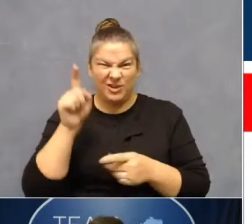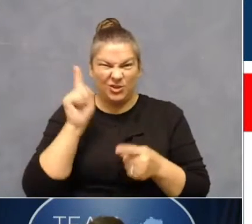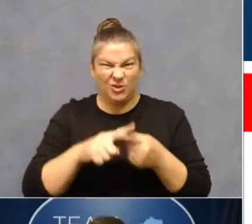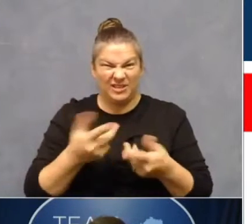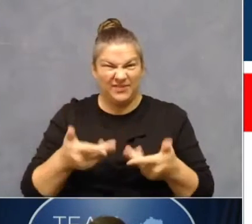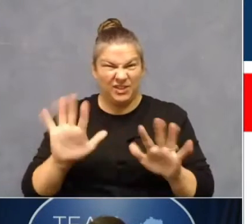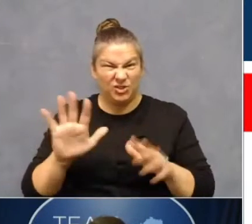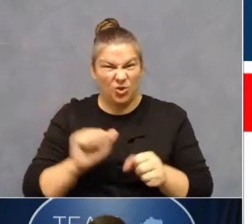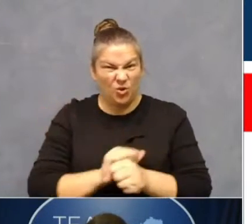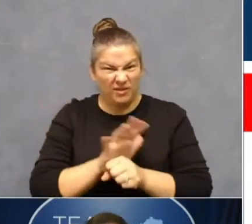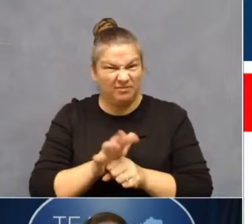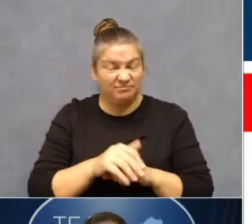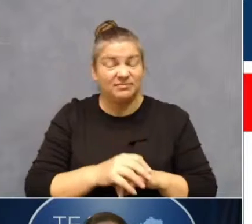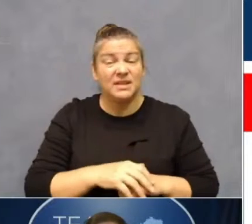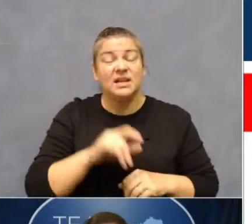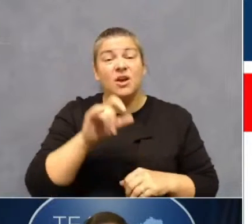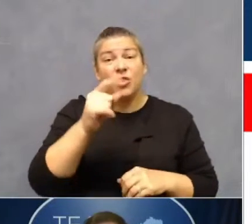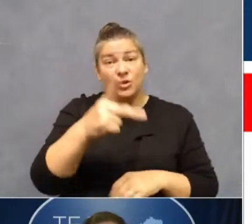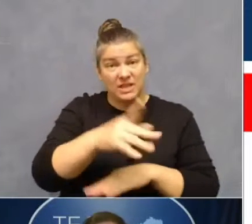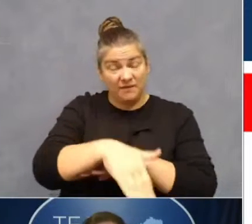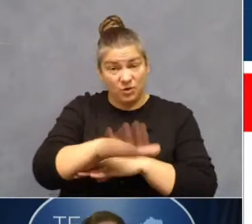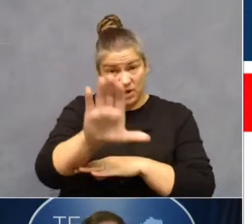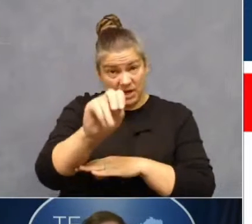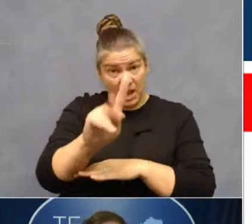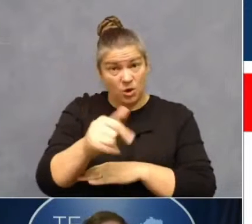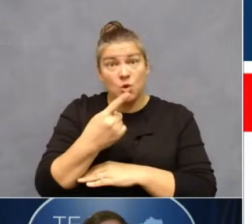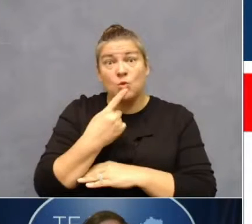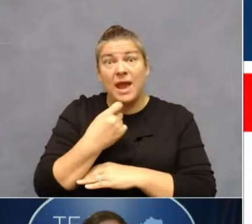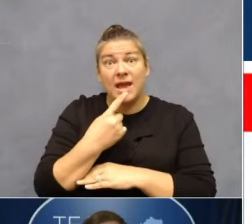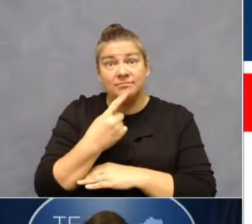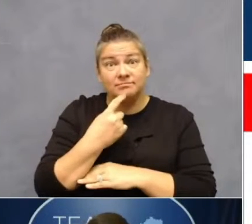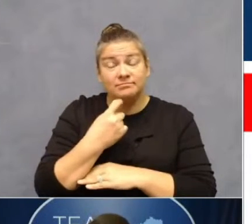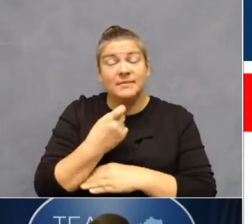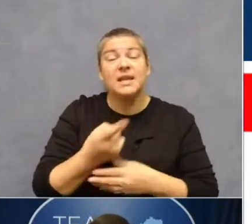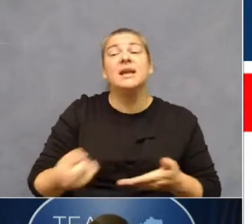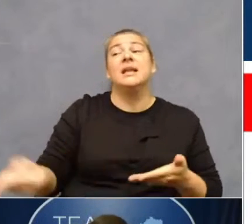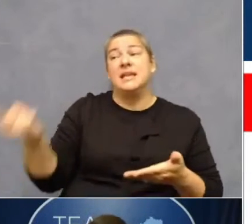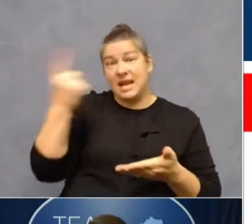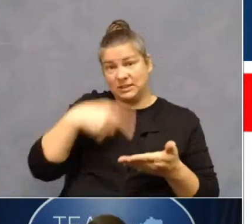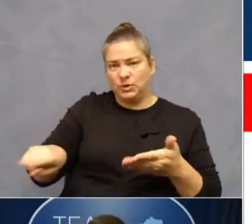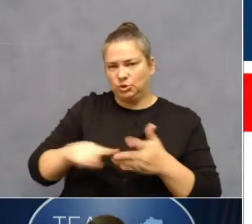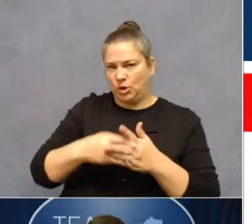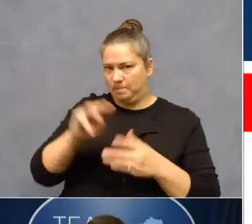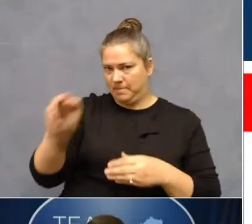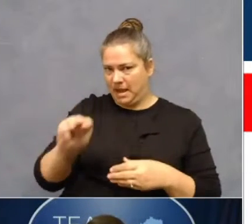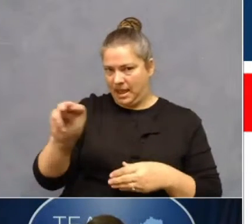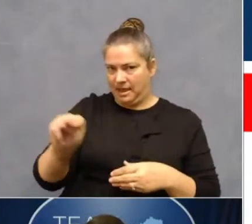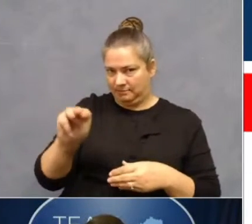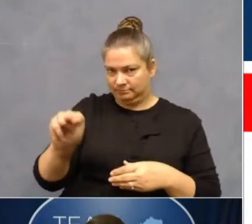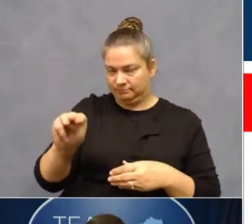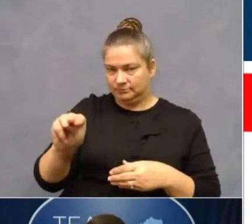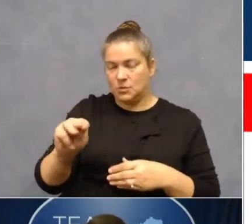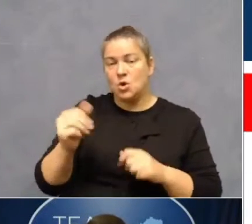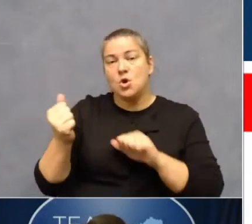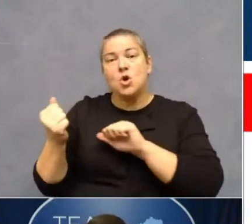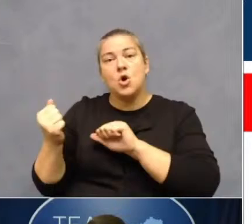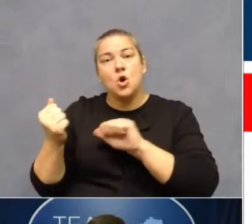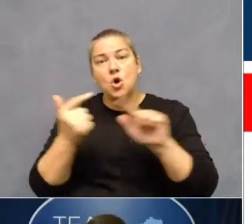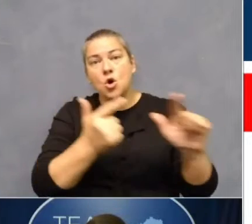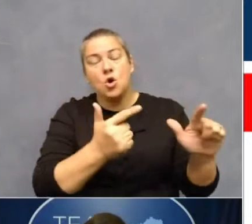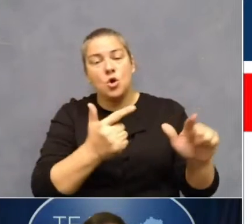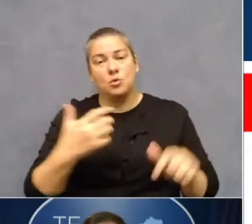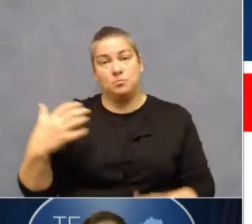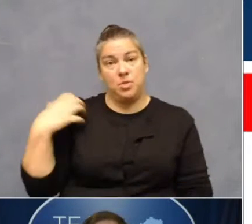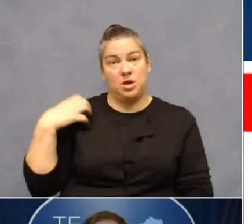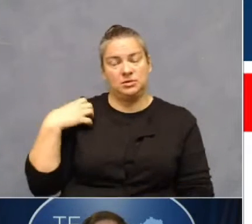red, we ask during that next week, starting on Monday, for all of our employers to